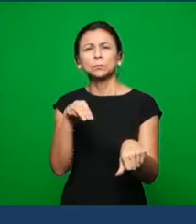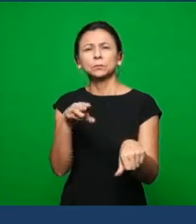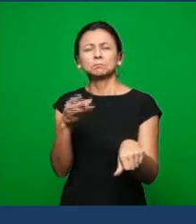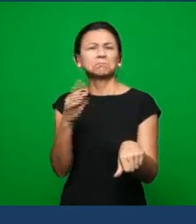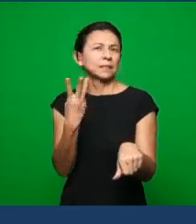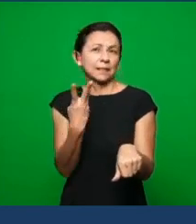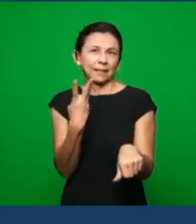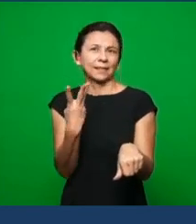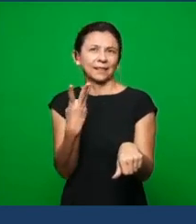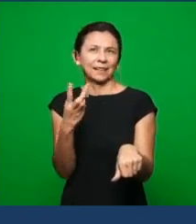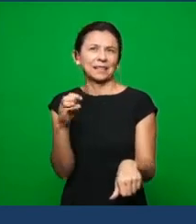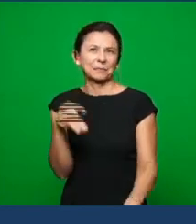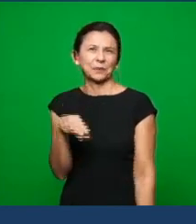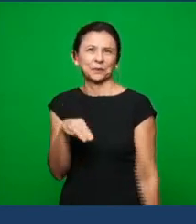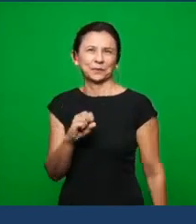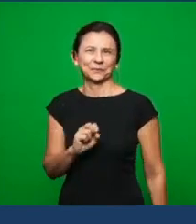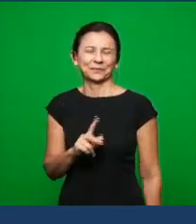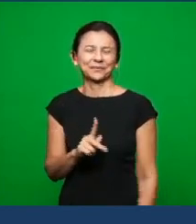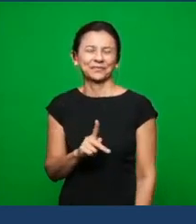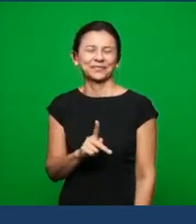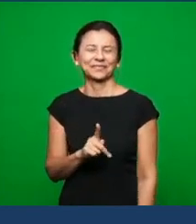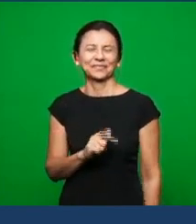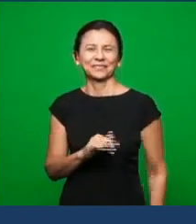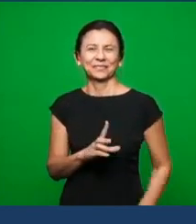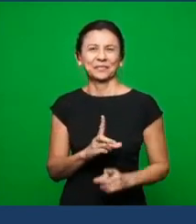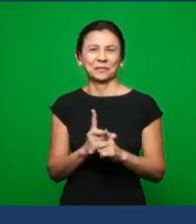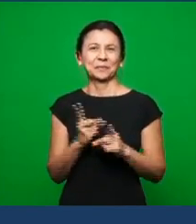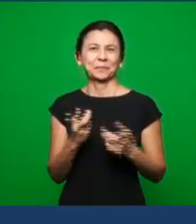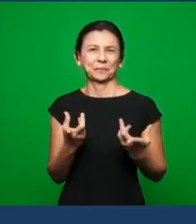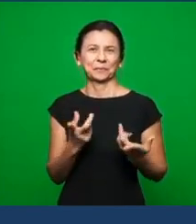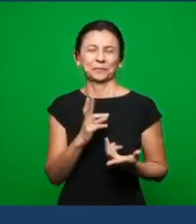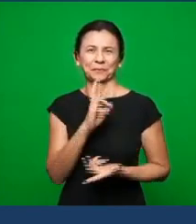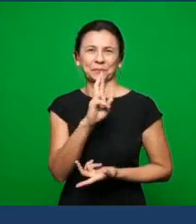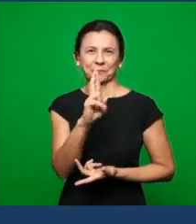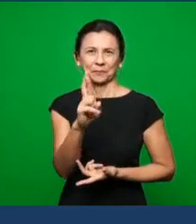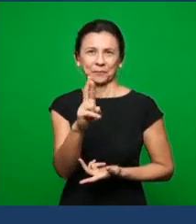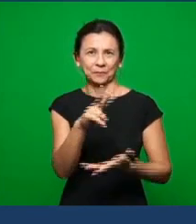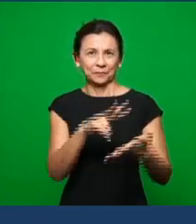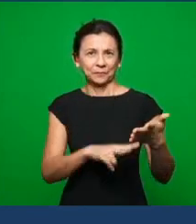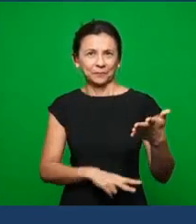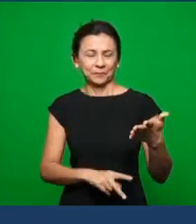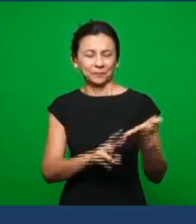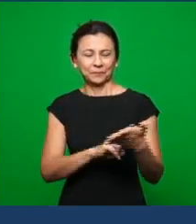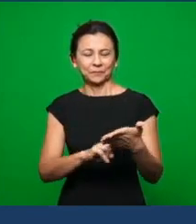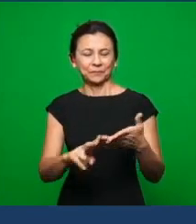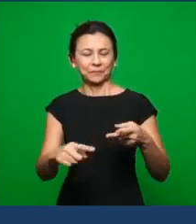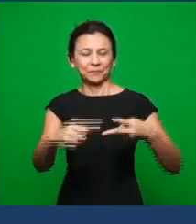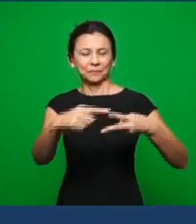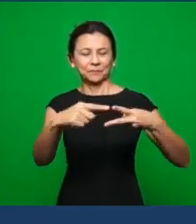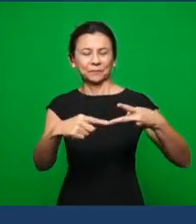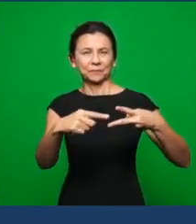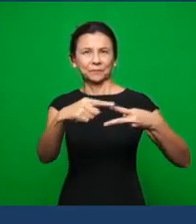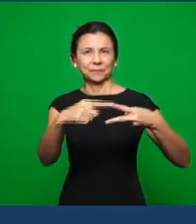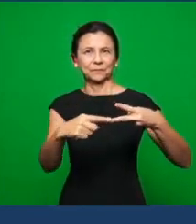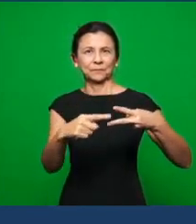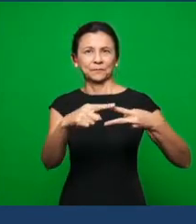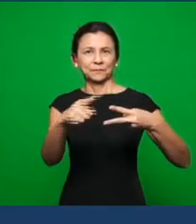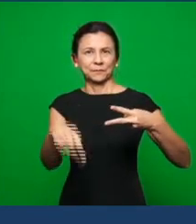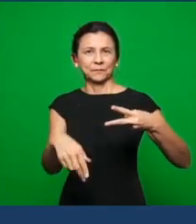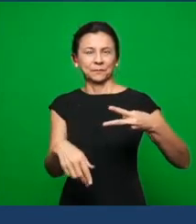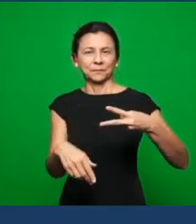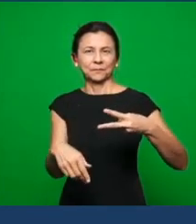this answer. We're going to give you 3 minutes. 3 minutes. So the brethren will find this answer, reading these two letters